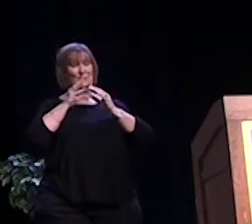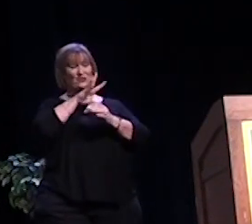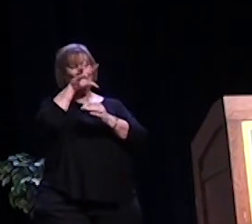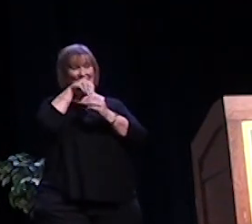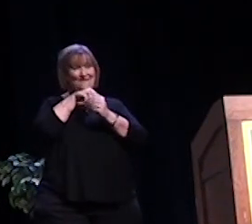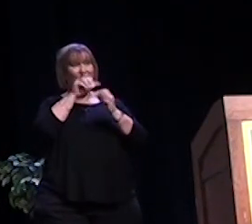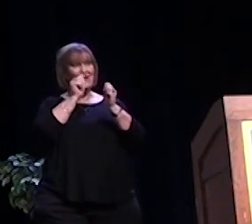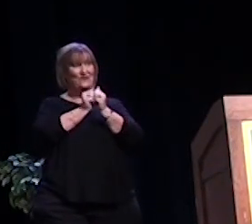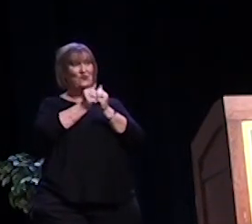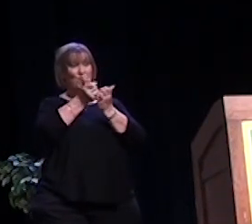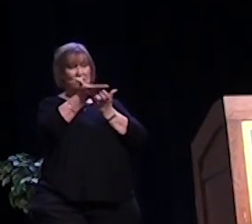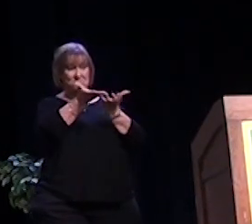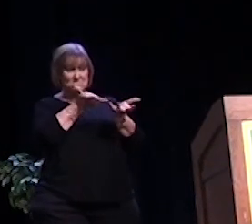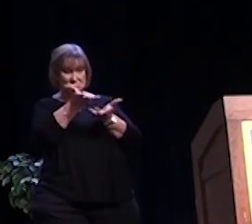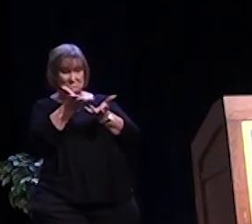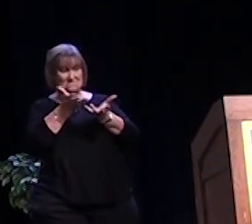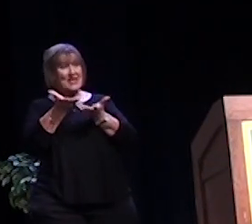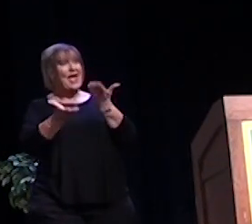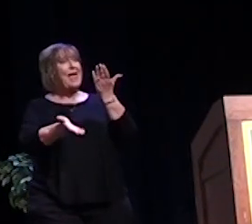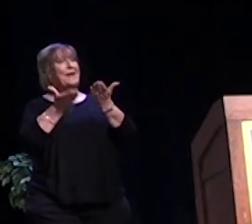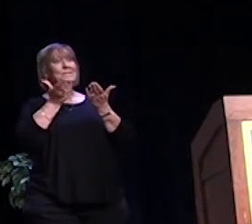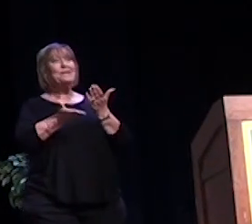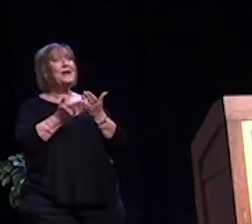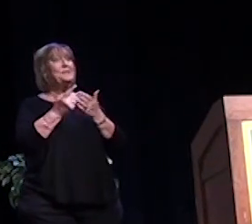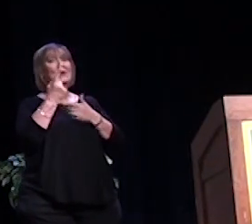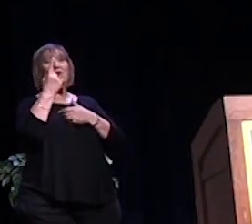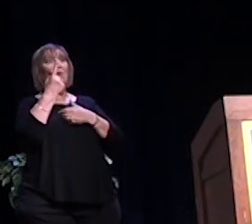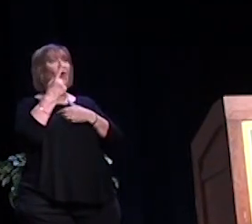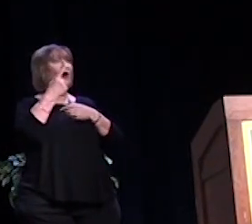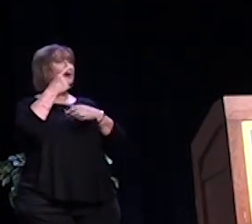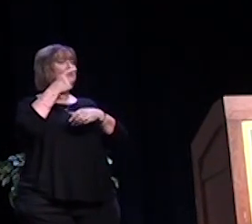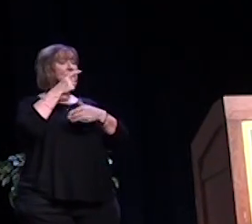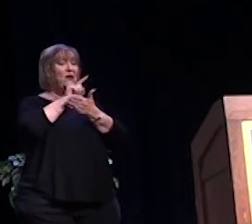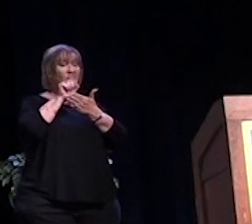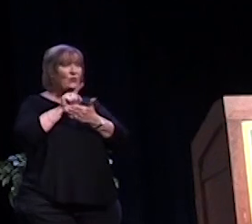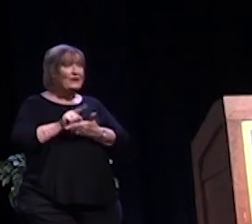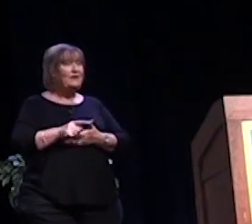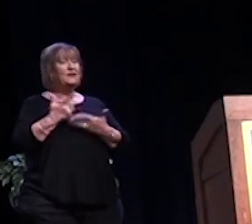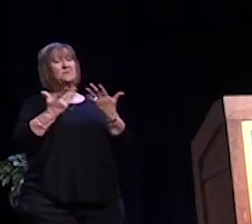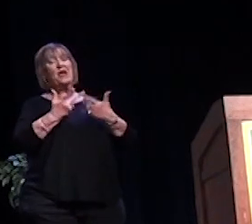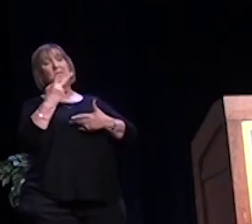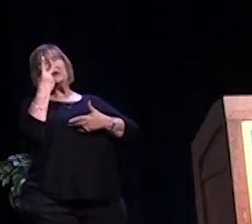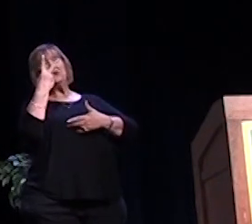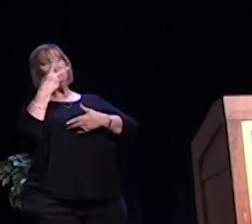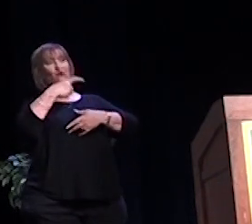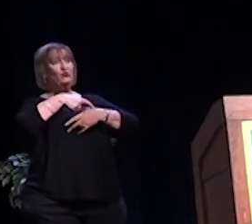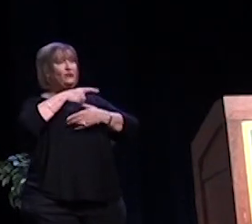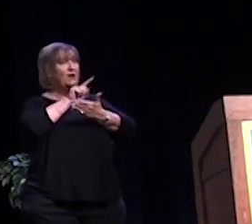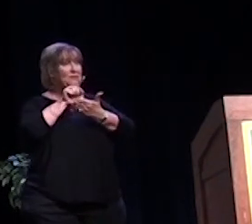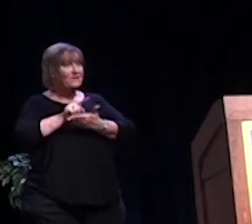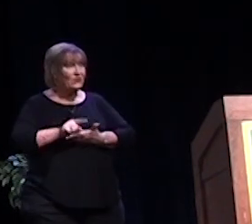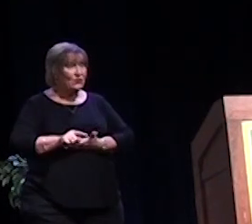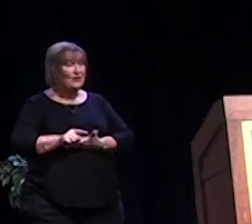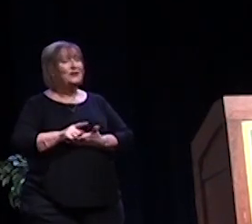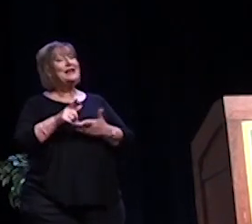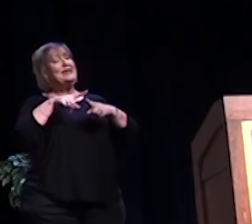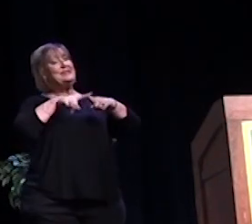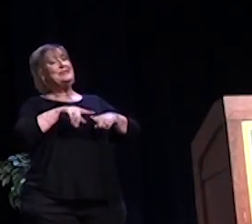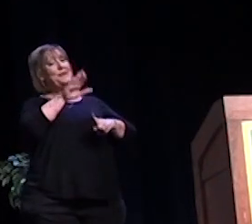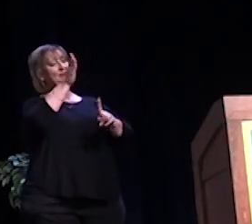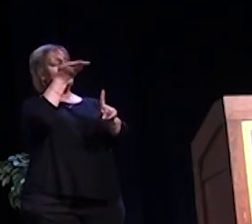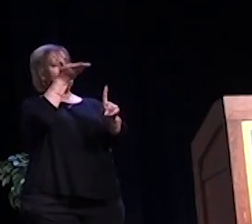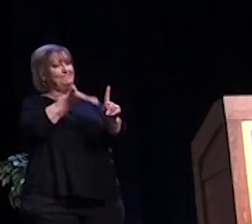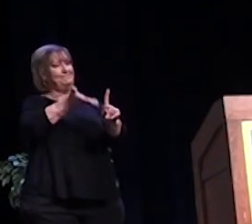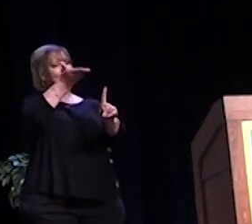individuals sometimes as frequently as once or twice a week. That is dictated by the needs of that individual. In